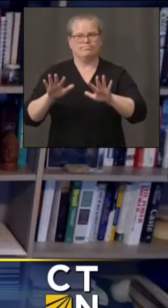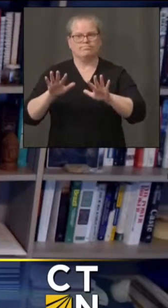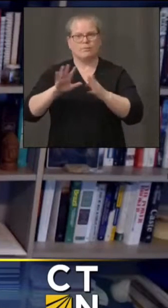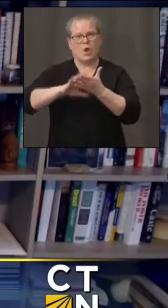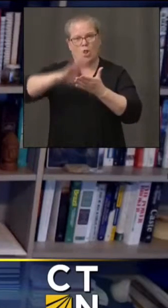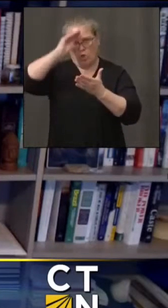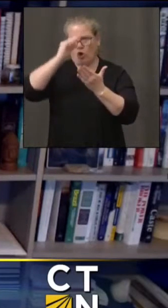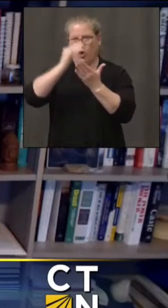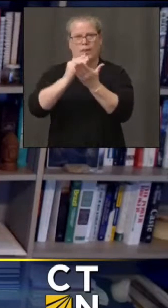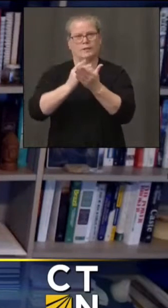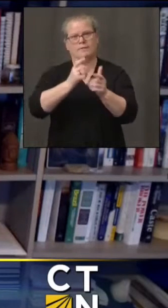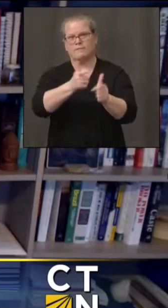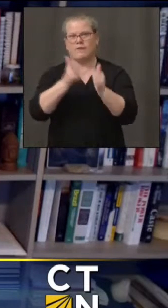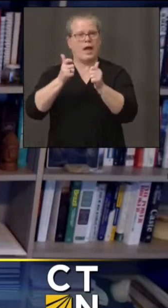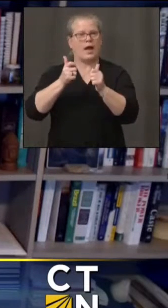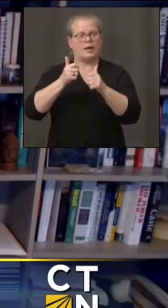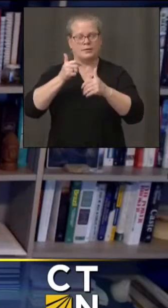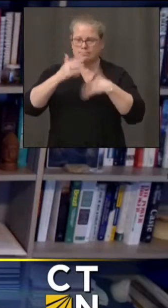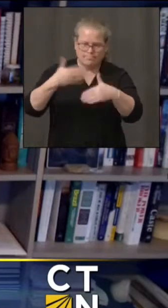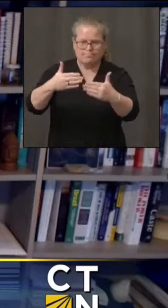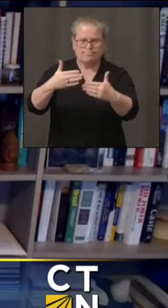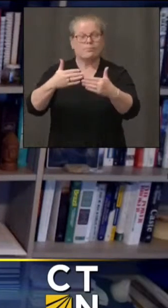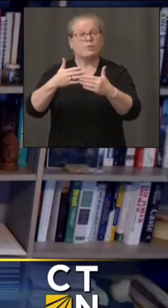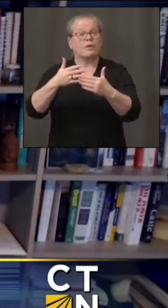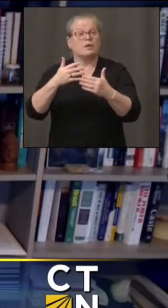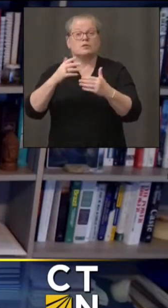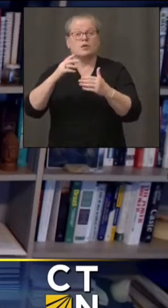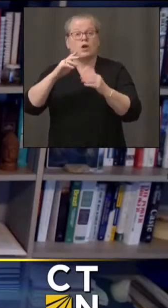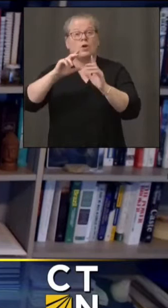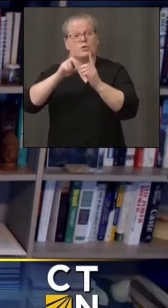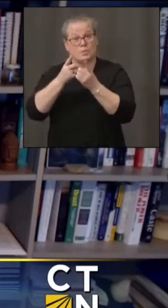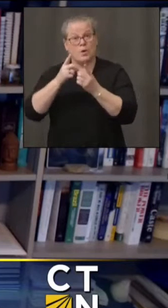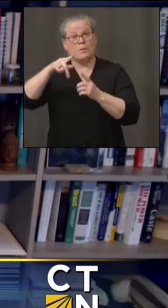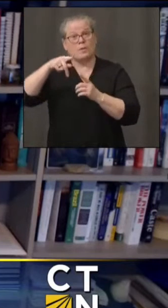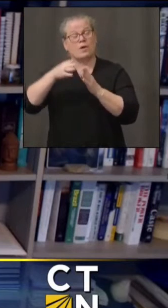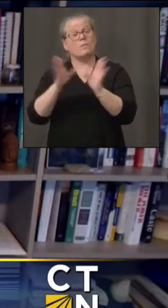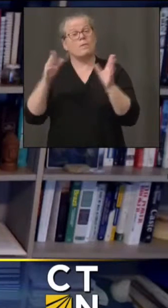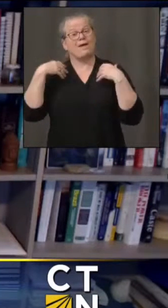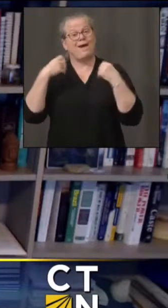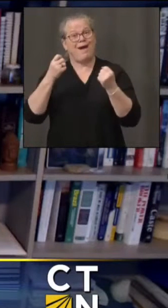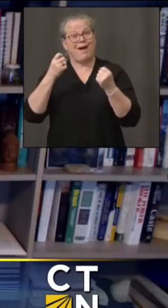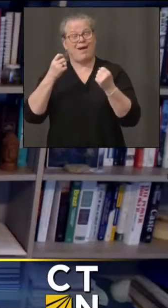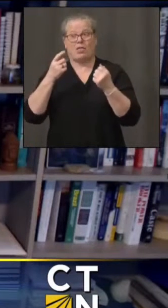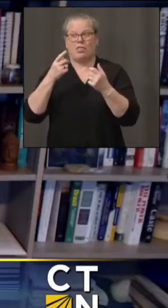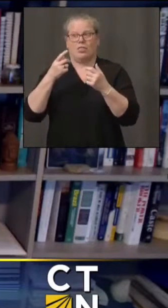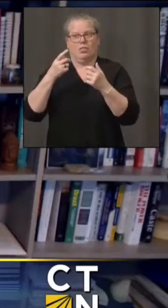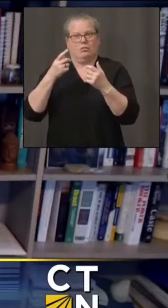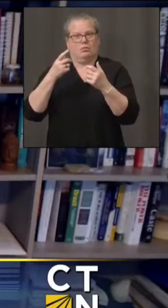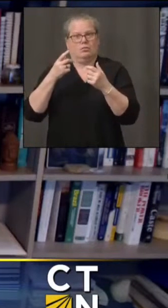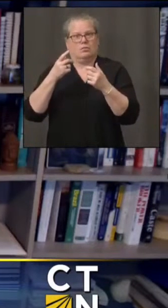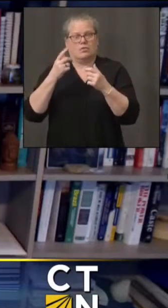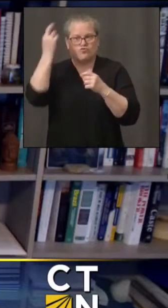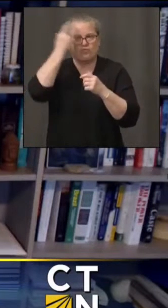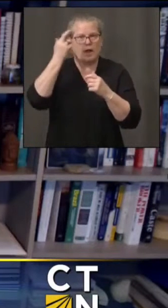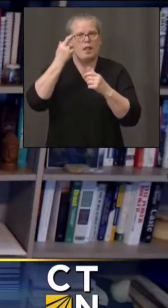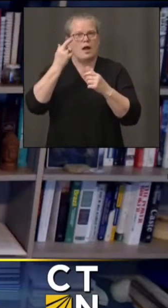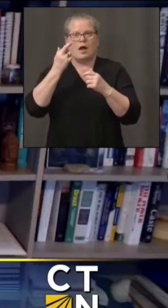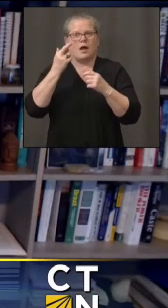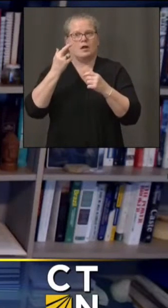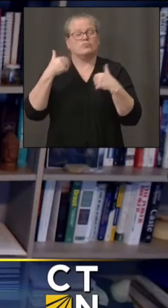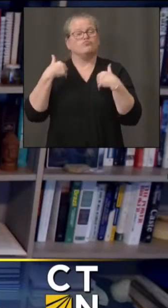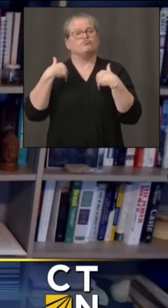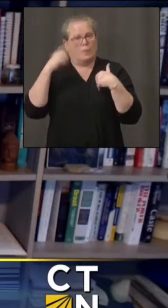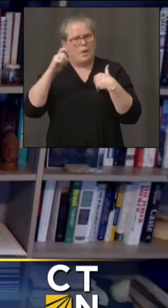with the response by the Department of Public Health at the height of that epidemic in April. It was one of the central